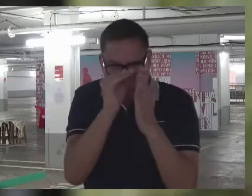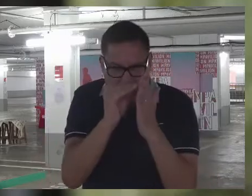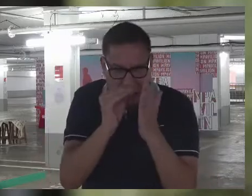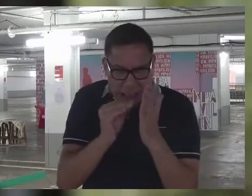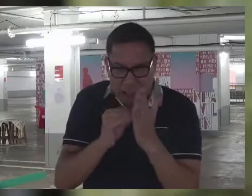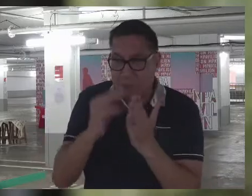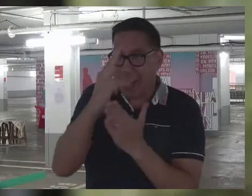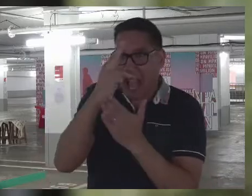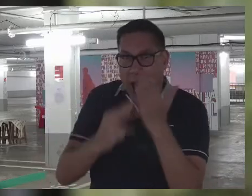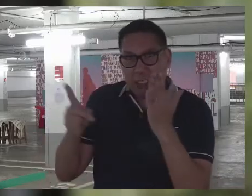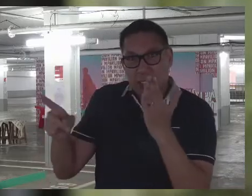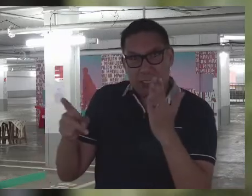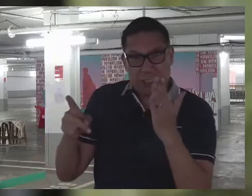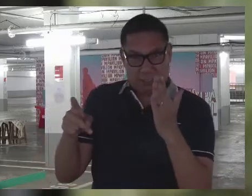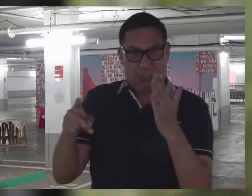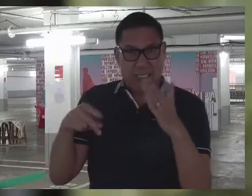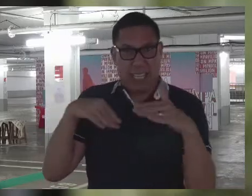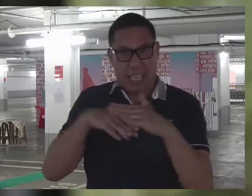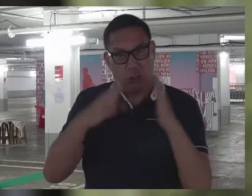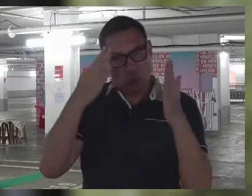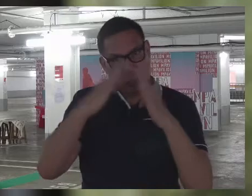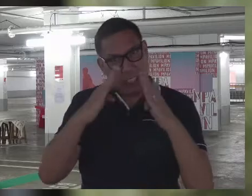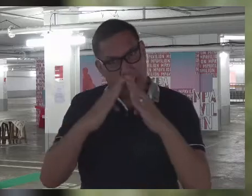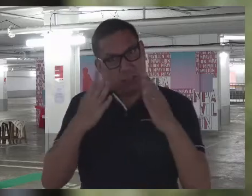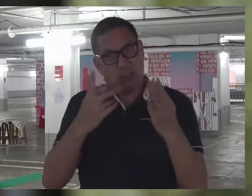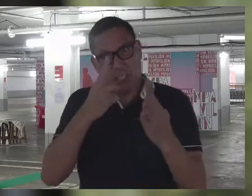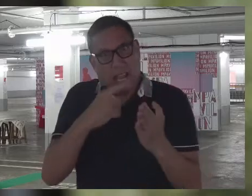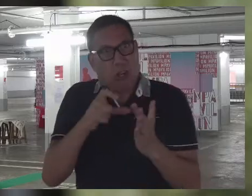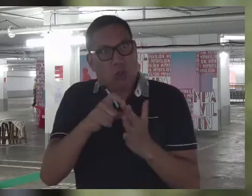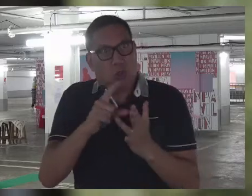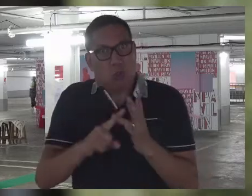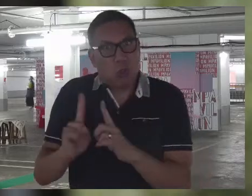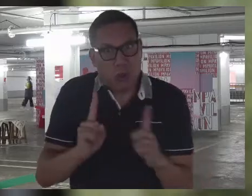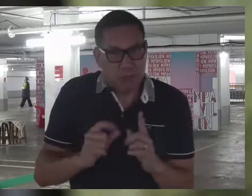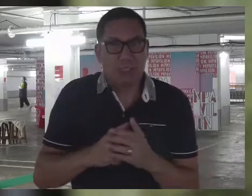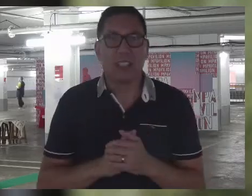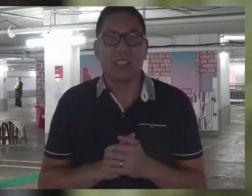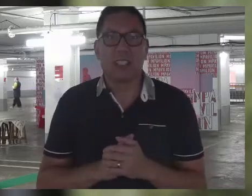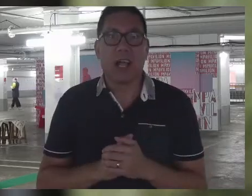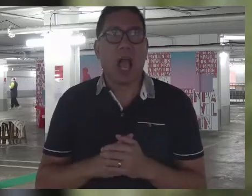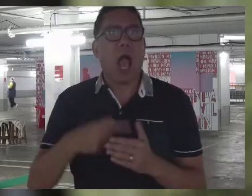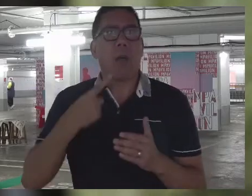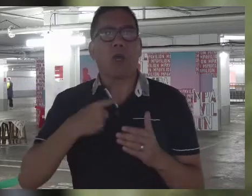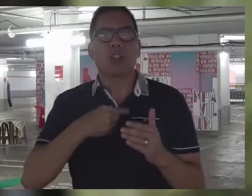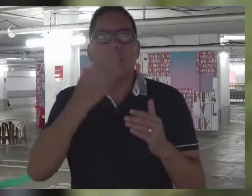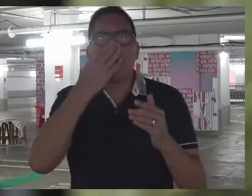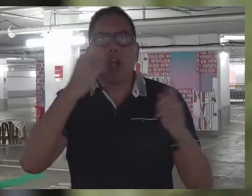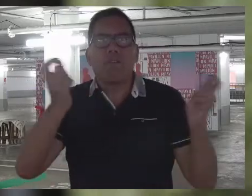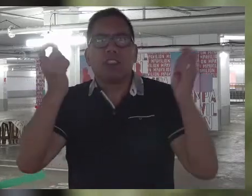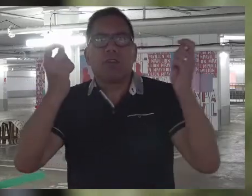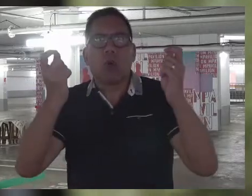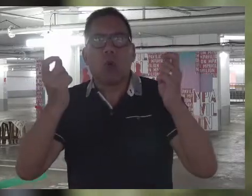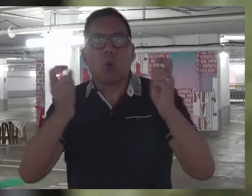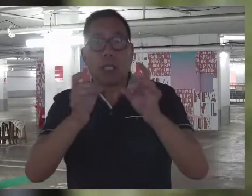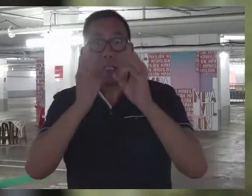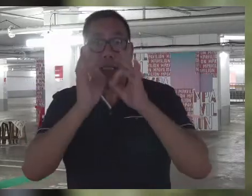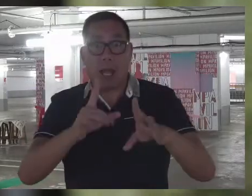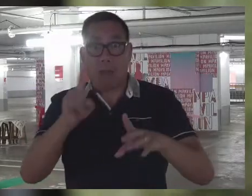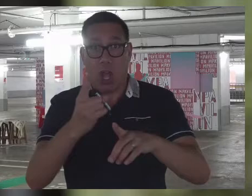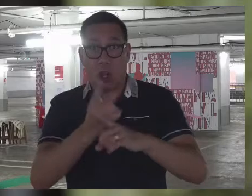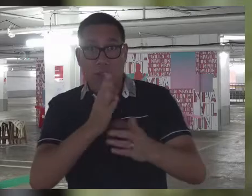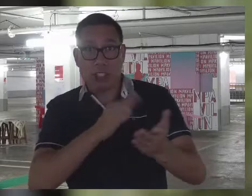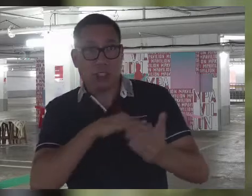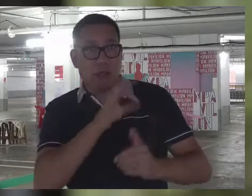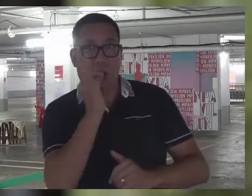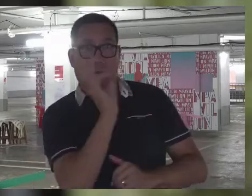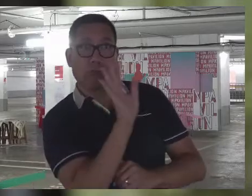what an artist in residence would be. So. And also, I guess, because the photo festival had initiated that conversation with them,